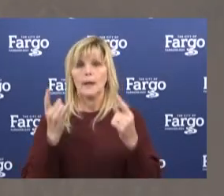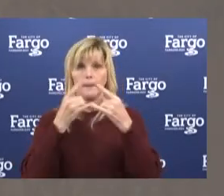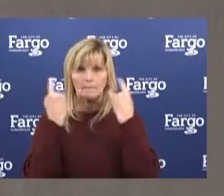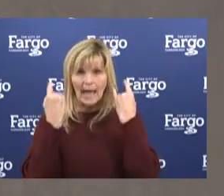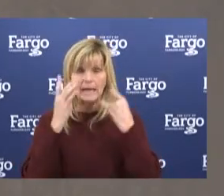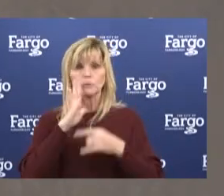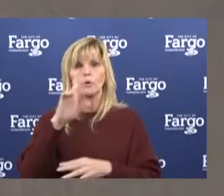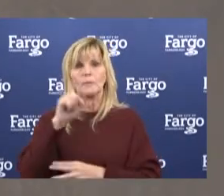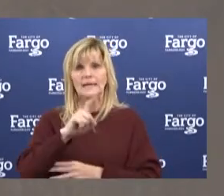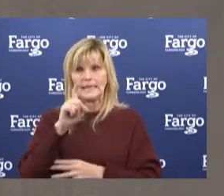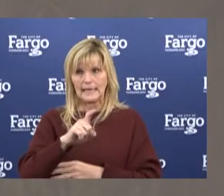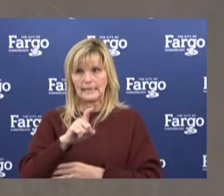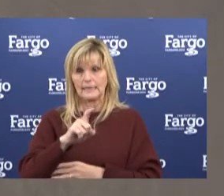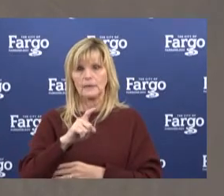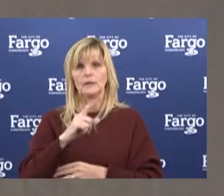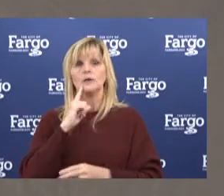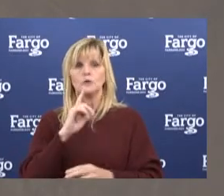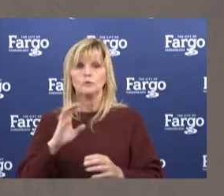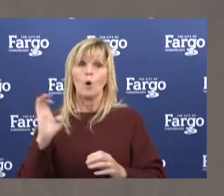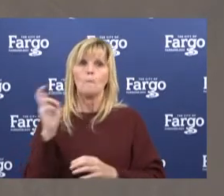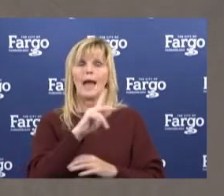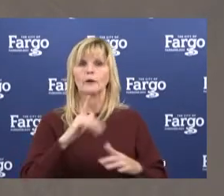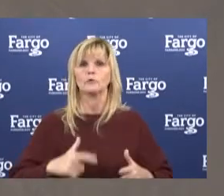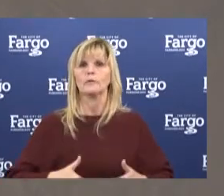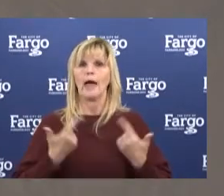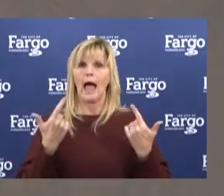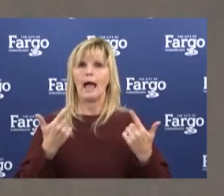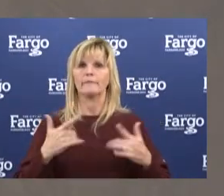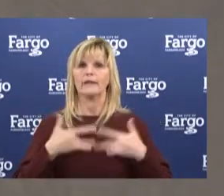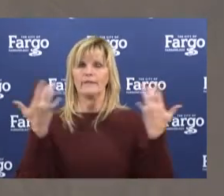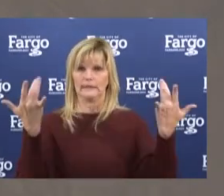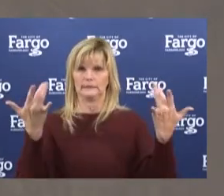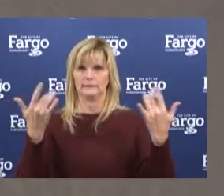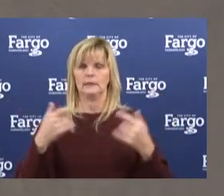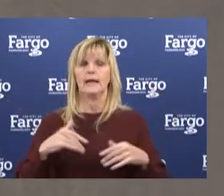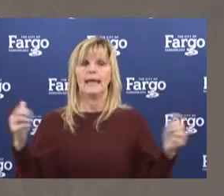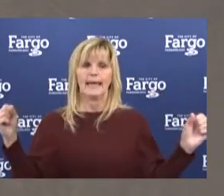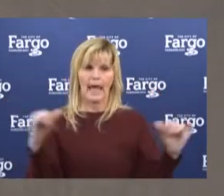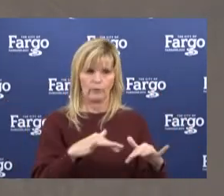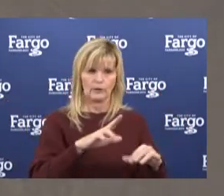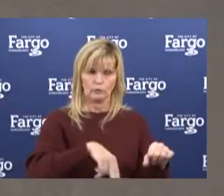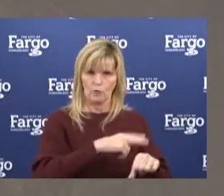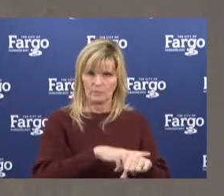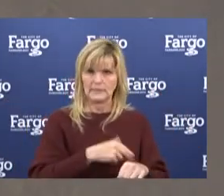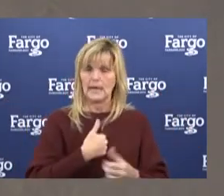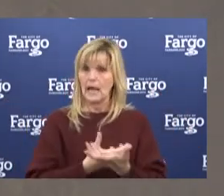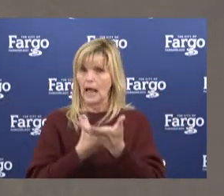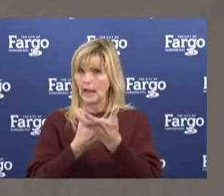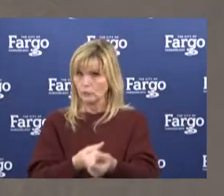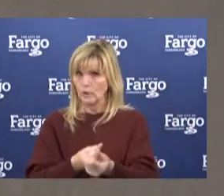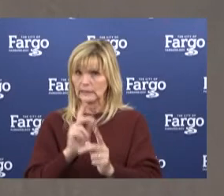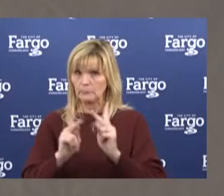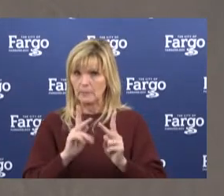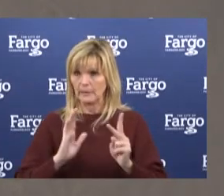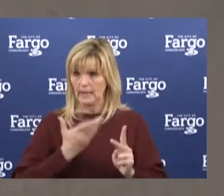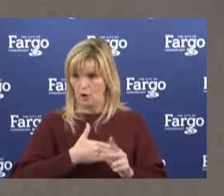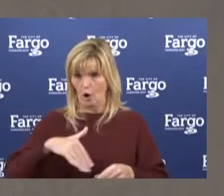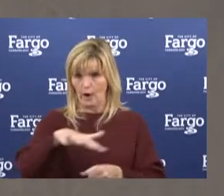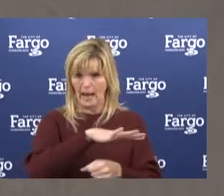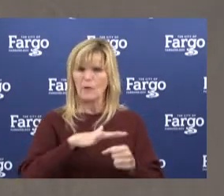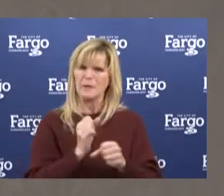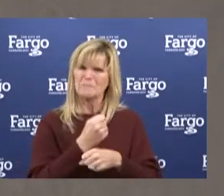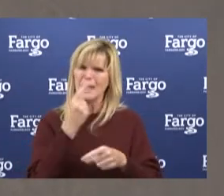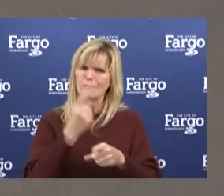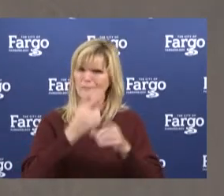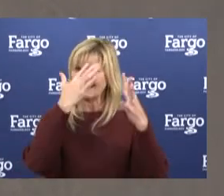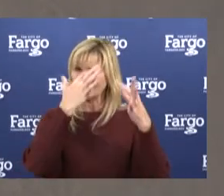to safely resume live events, gatherings, and return to normalcy. I trust the people of the metro area to make the right decision